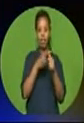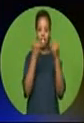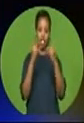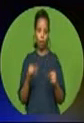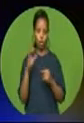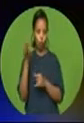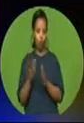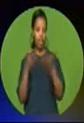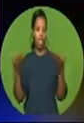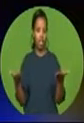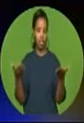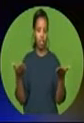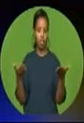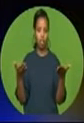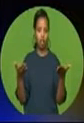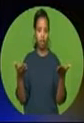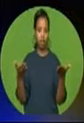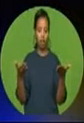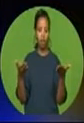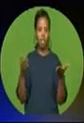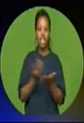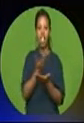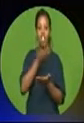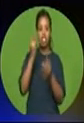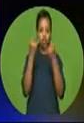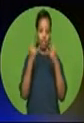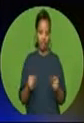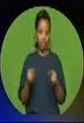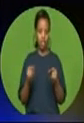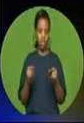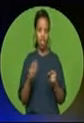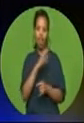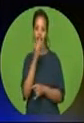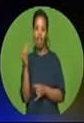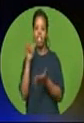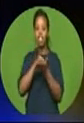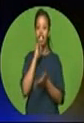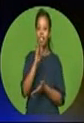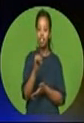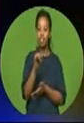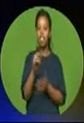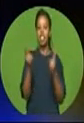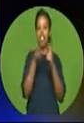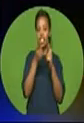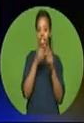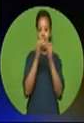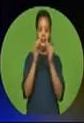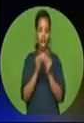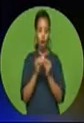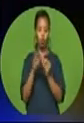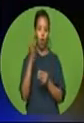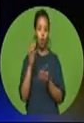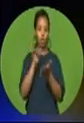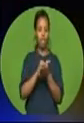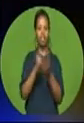division of the ledger, the asset division, and that it is the second account